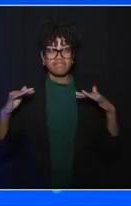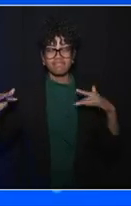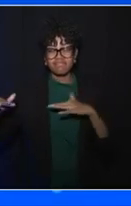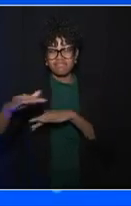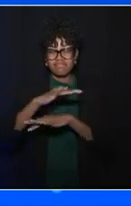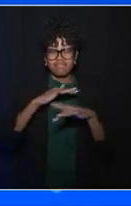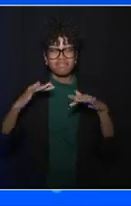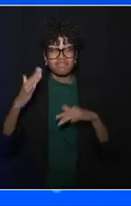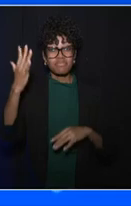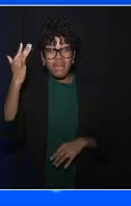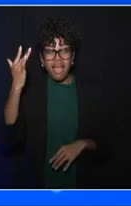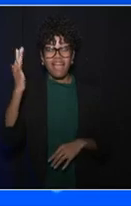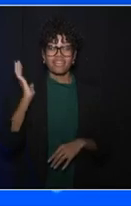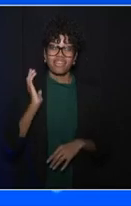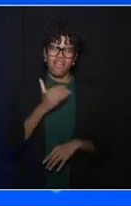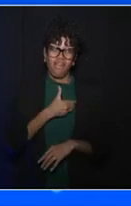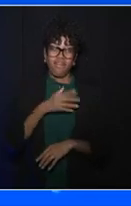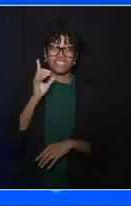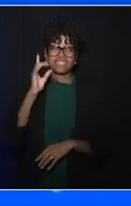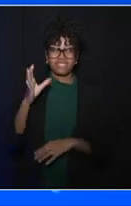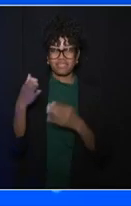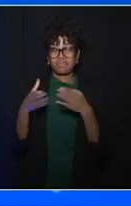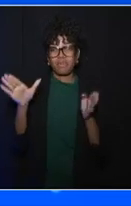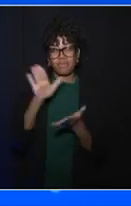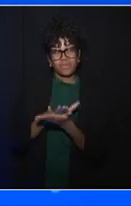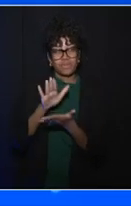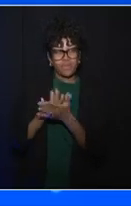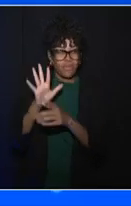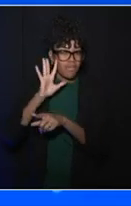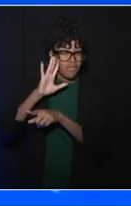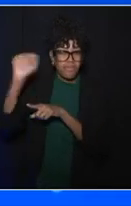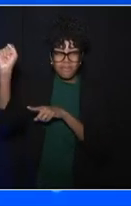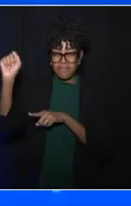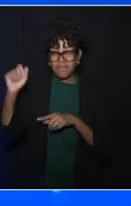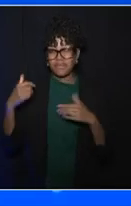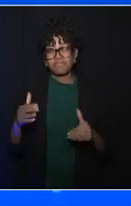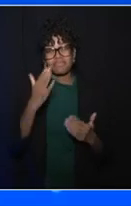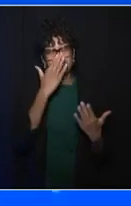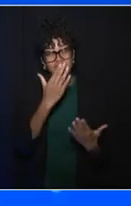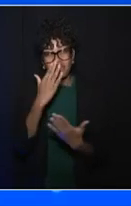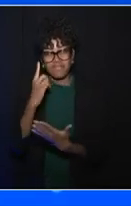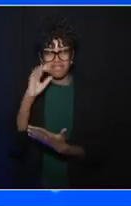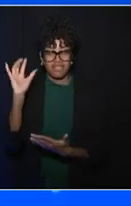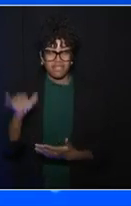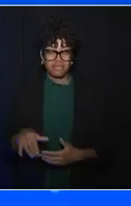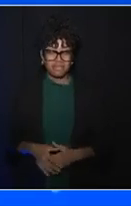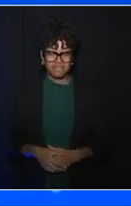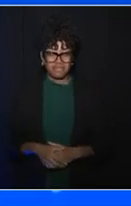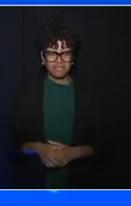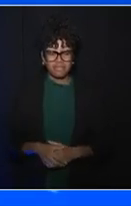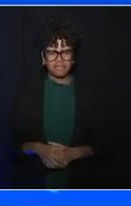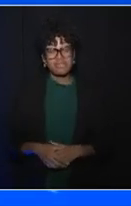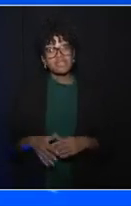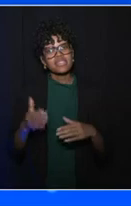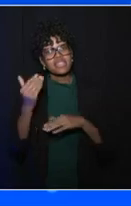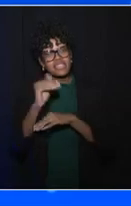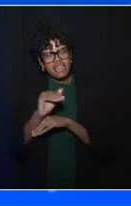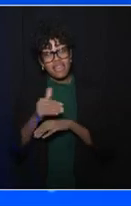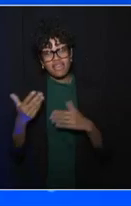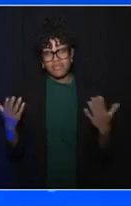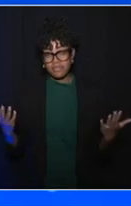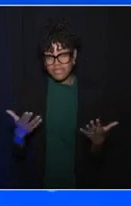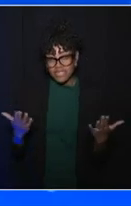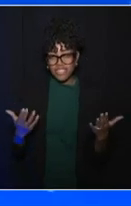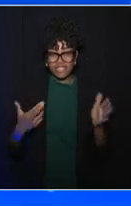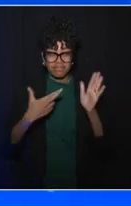in DC public schools. So I want to say thank you for that. So tonight, I'm here, of